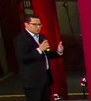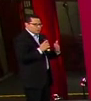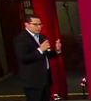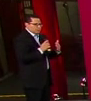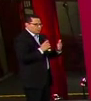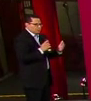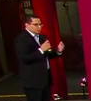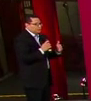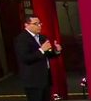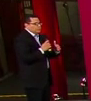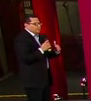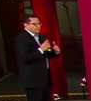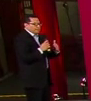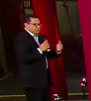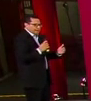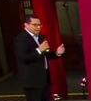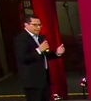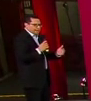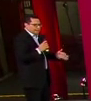All of these people